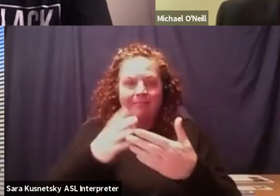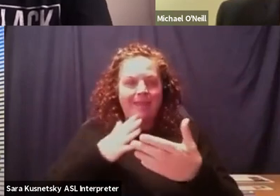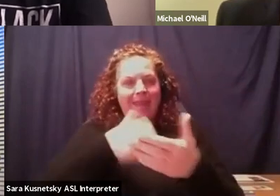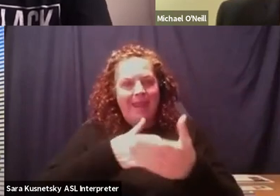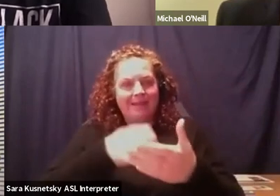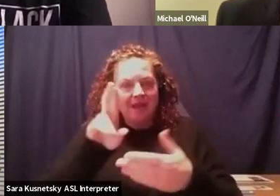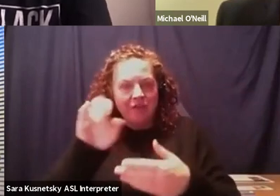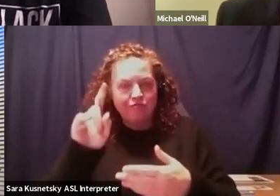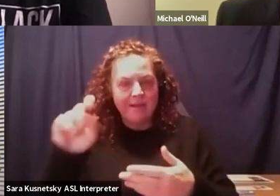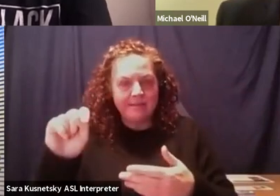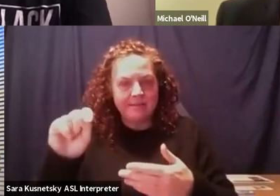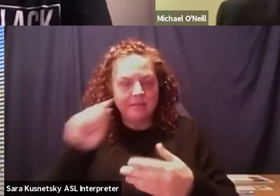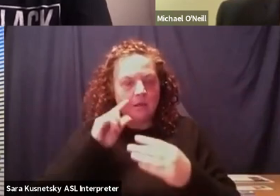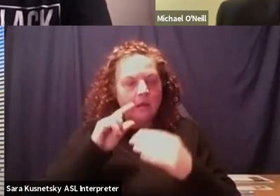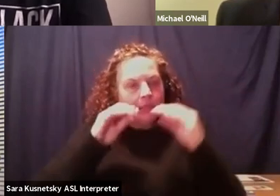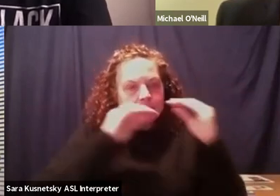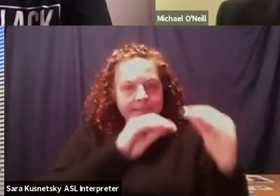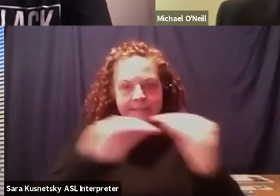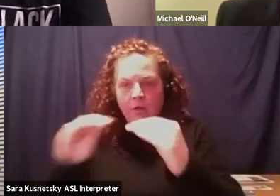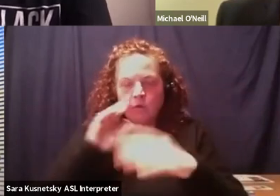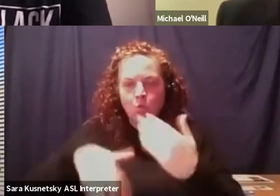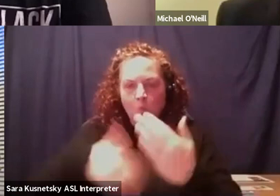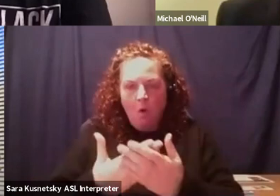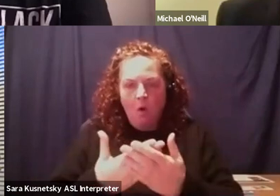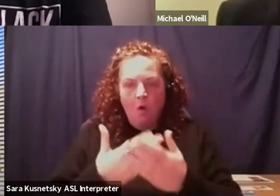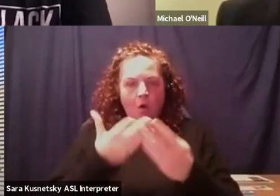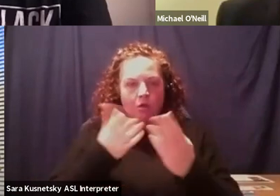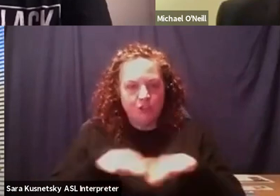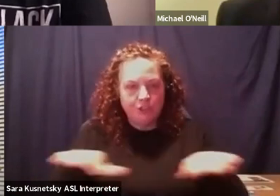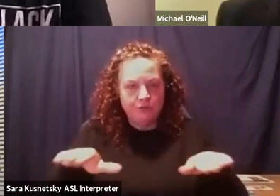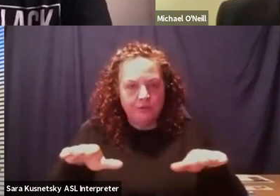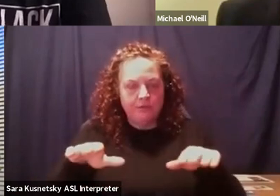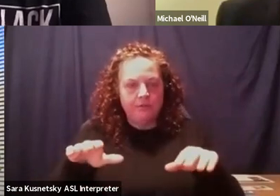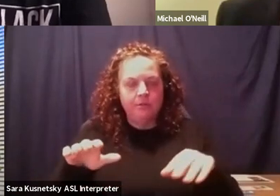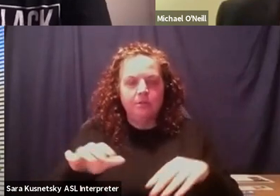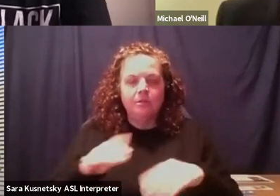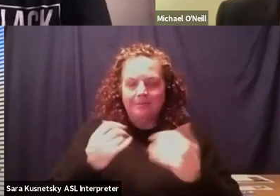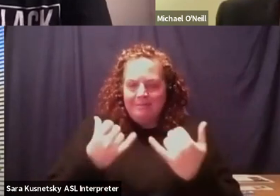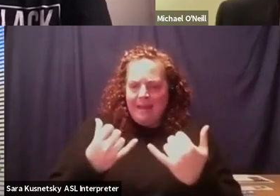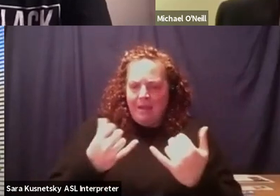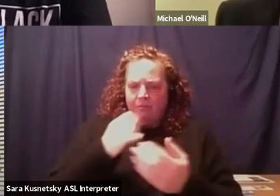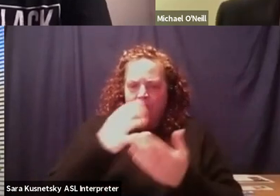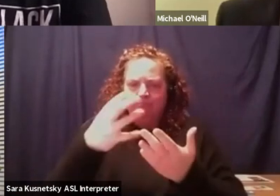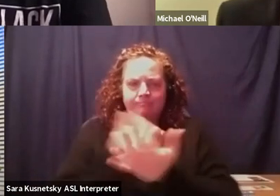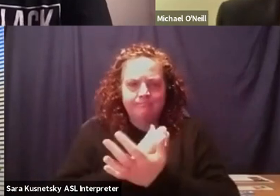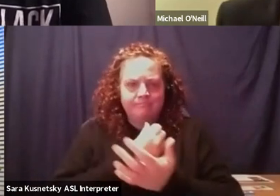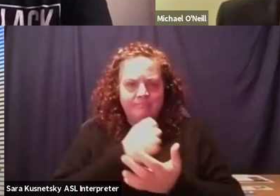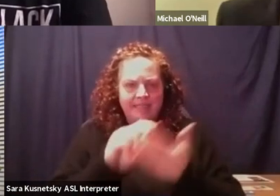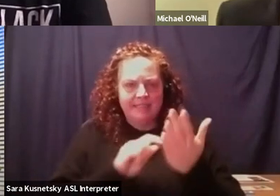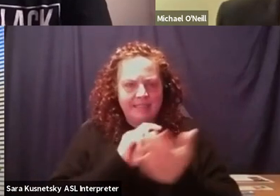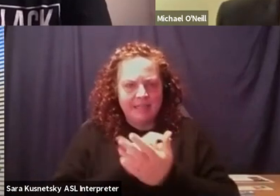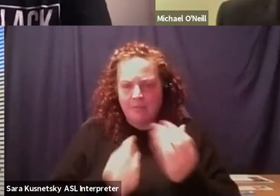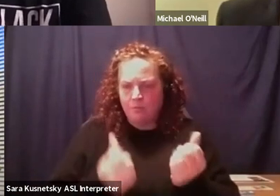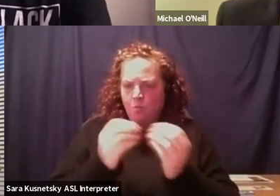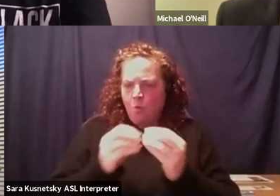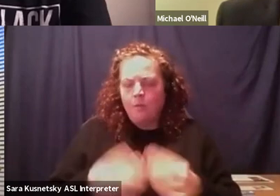children. I want to say that it's a time in our history where it has never been more